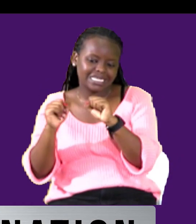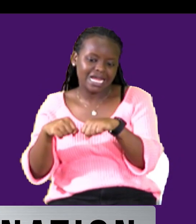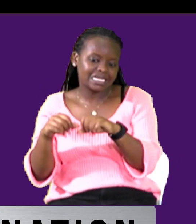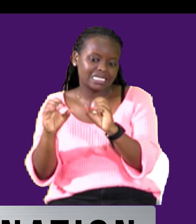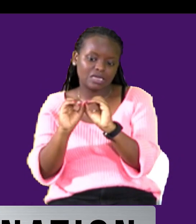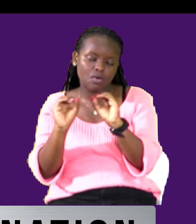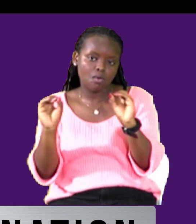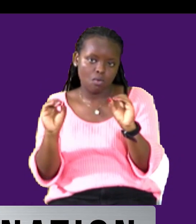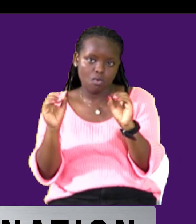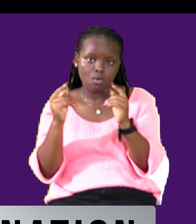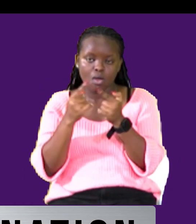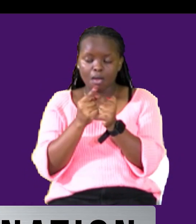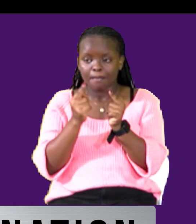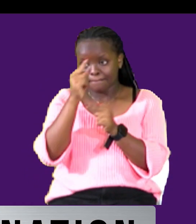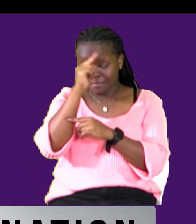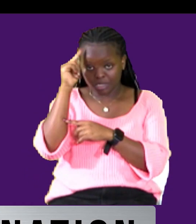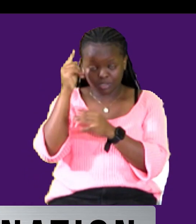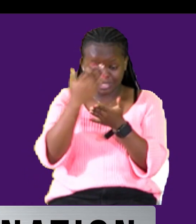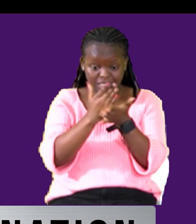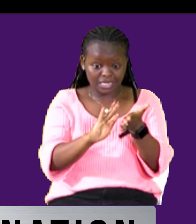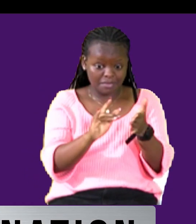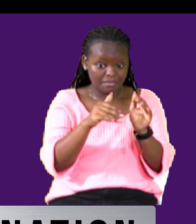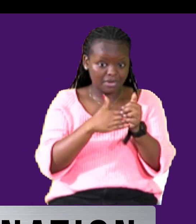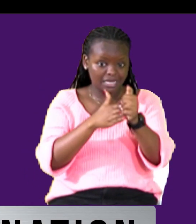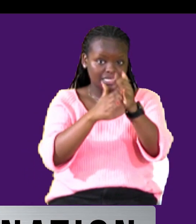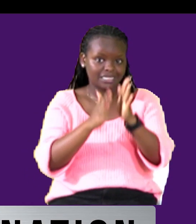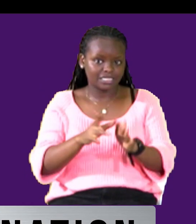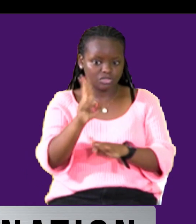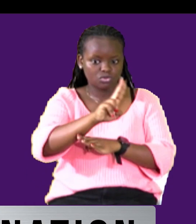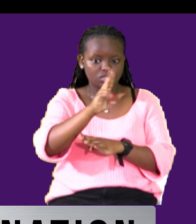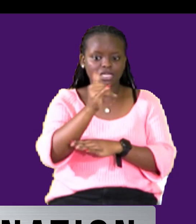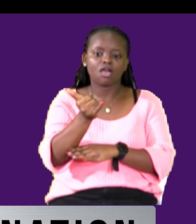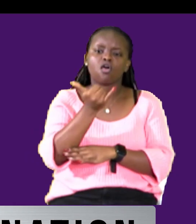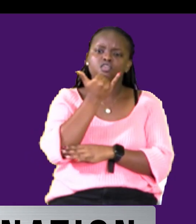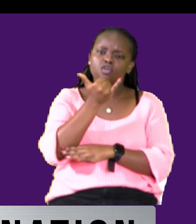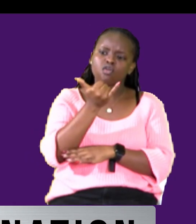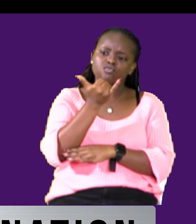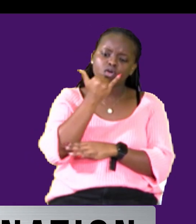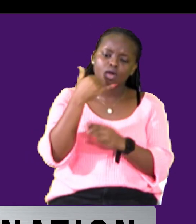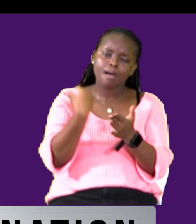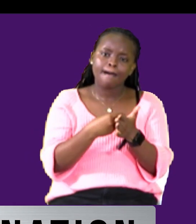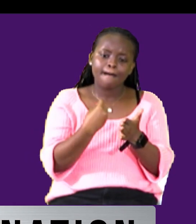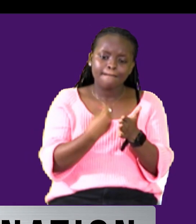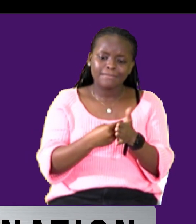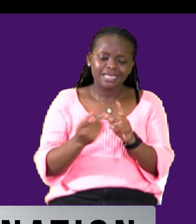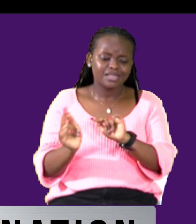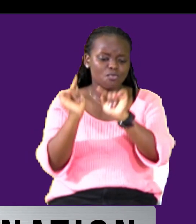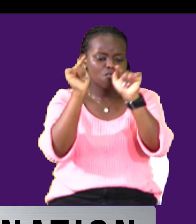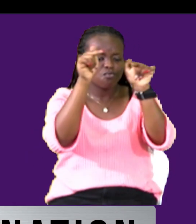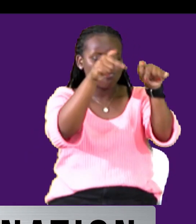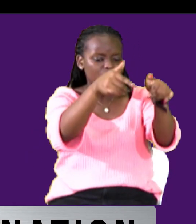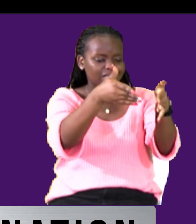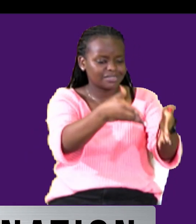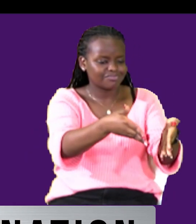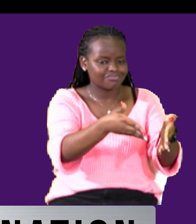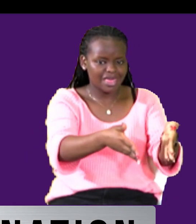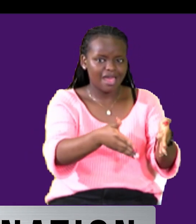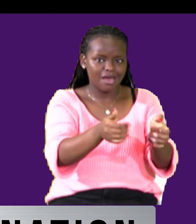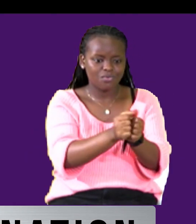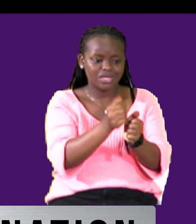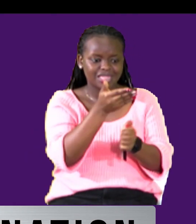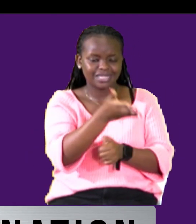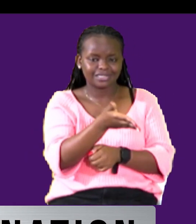constitution because some of the leaders are using it wrongly. The money that the president went with it to open this